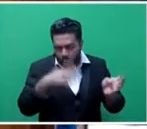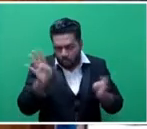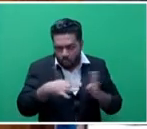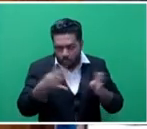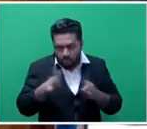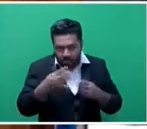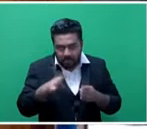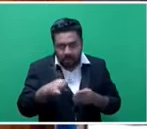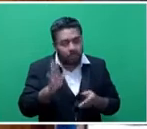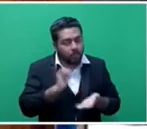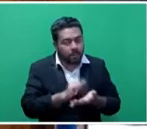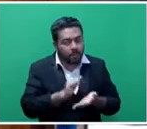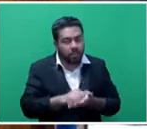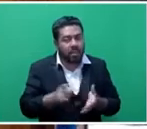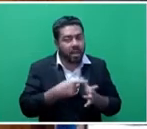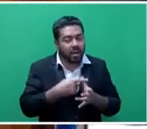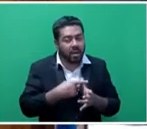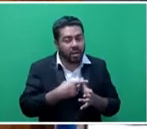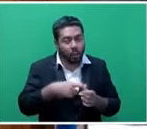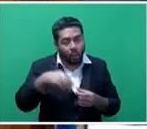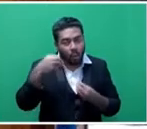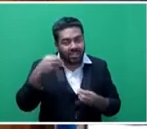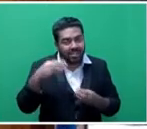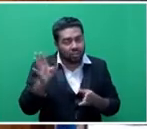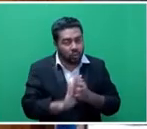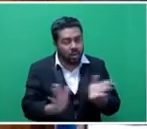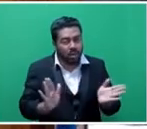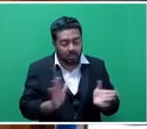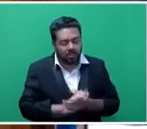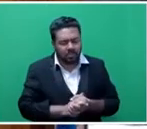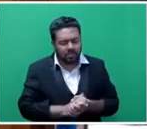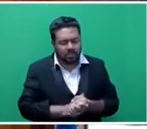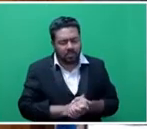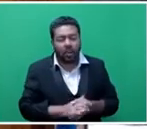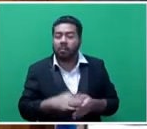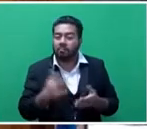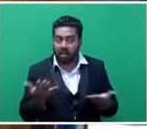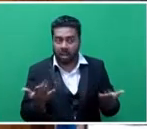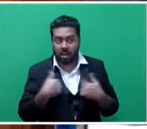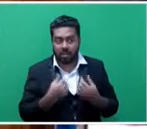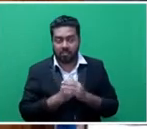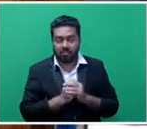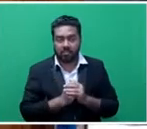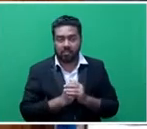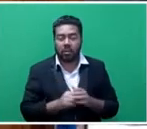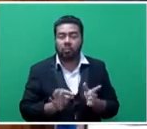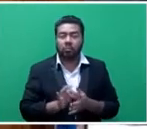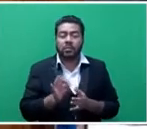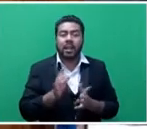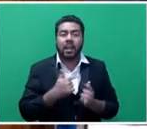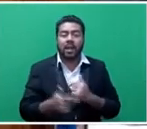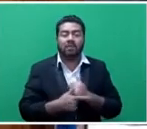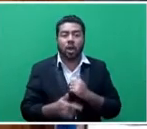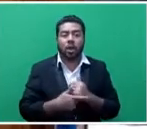and scrutinized by the Public Accounts Committee. Mr. Speaker, sir, my colleagues have addressed the House on the increasing level of poverty